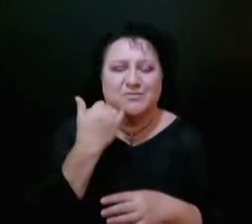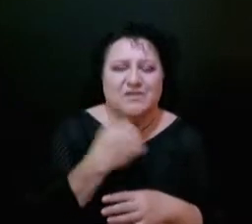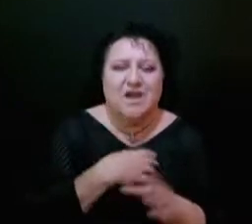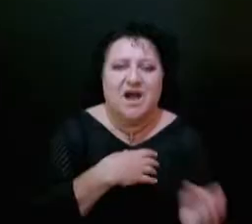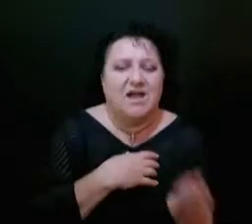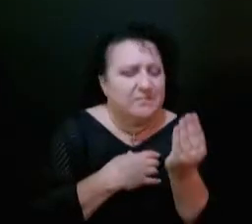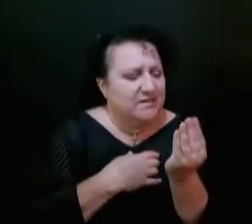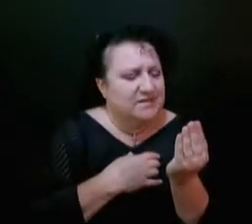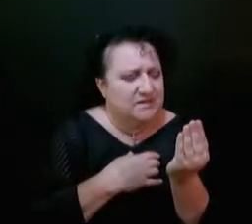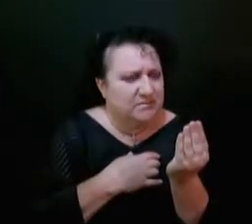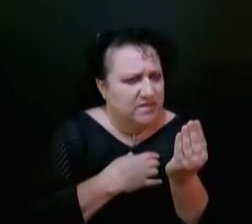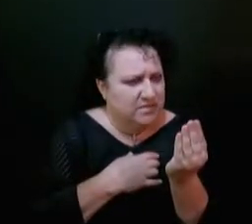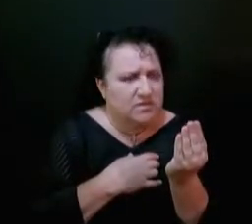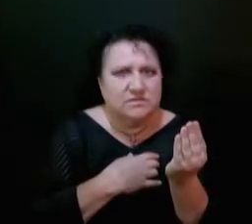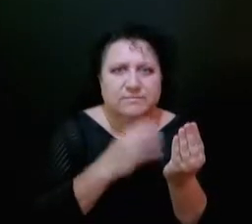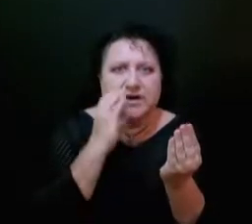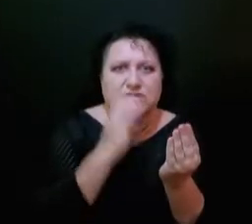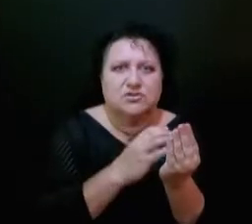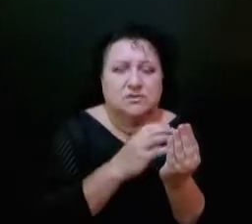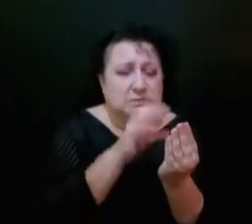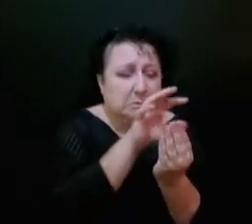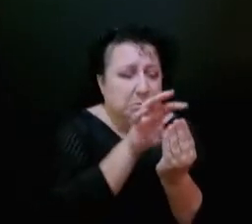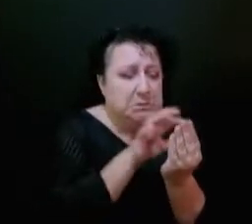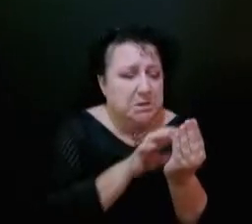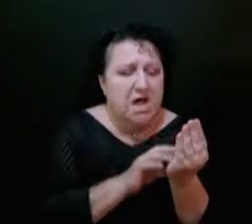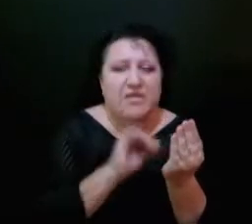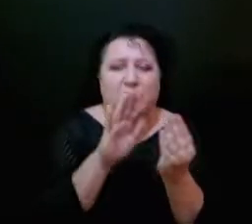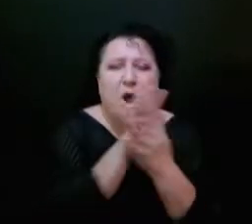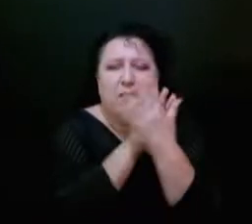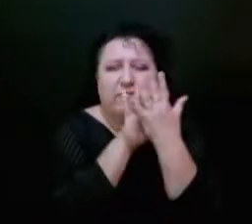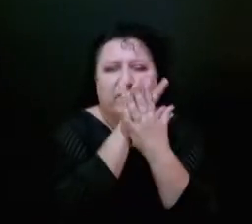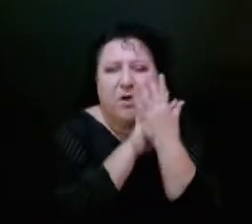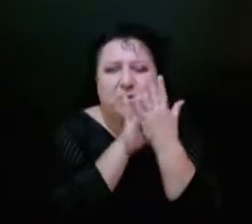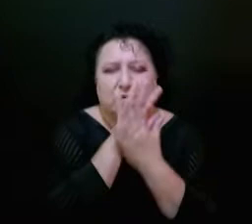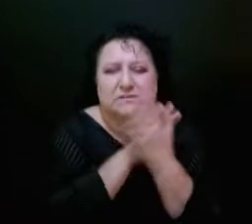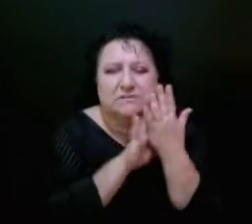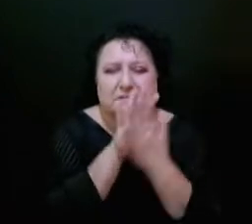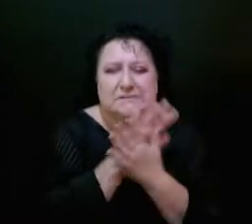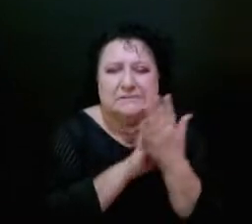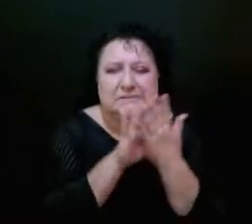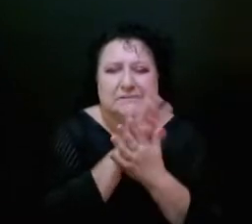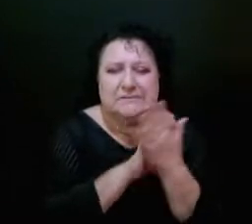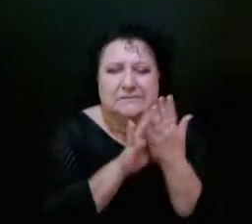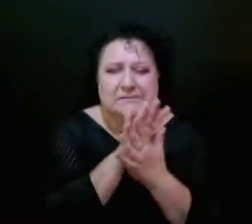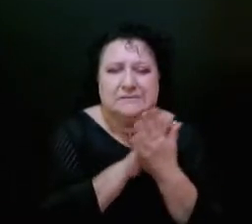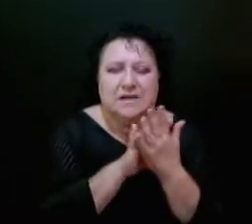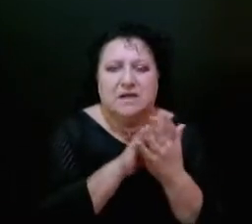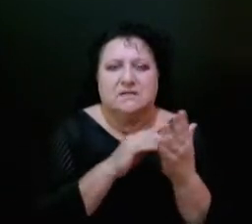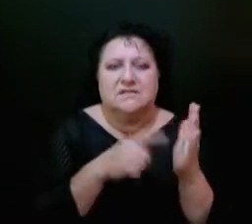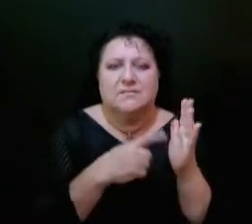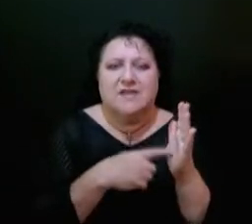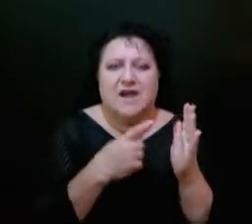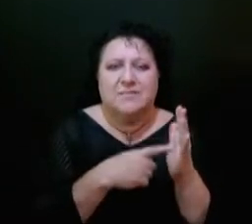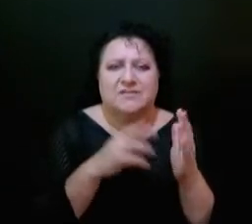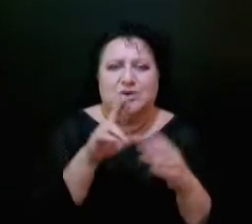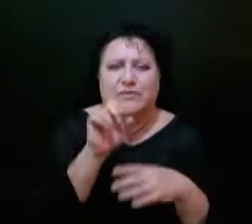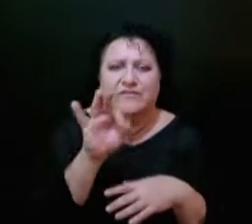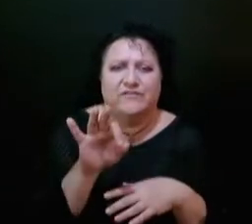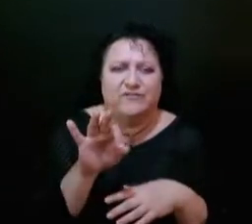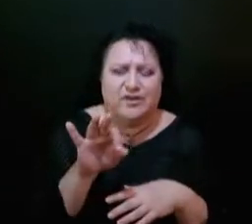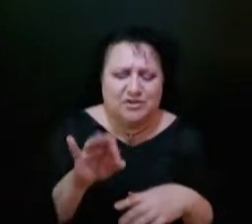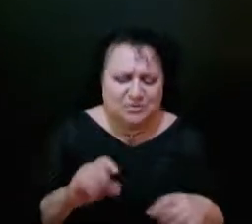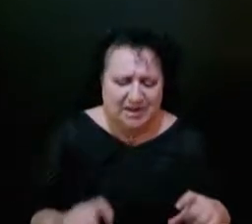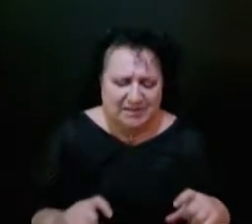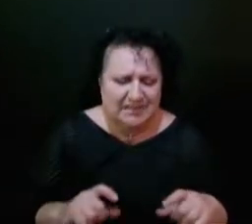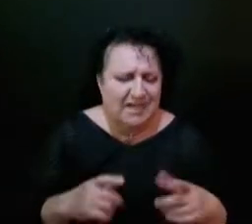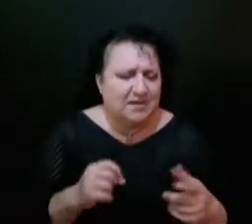and there's all these pictures and they're out of focus. None of it makes sense. Sometimes there's a picture of a refrigerator leg. Sometimes there's a picture